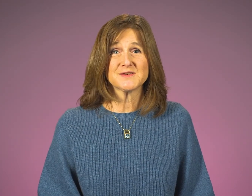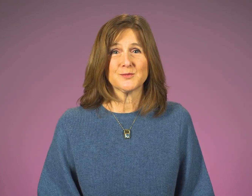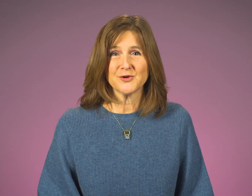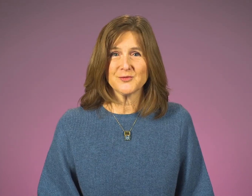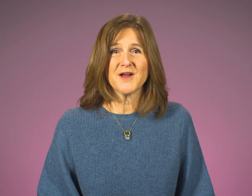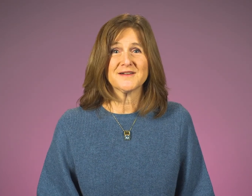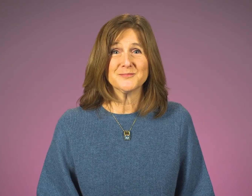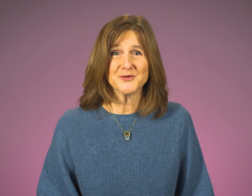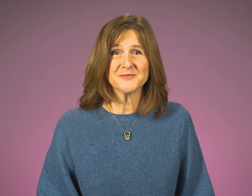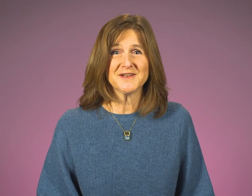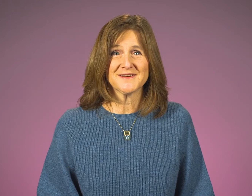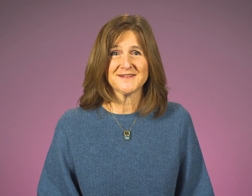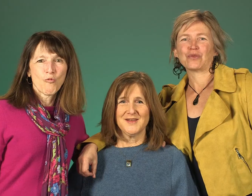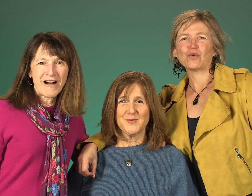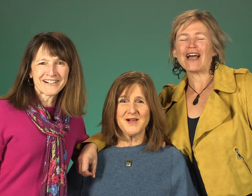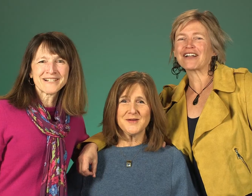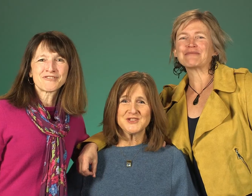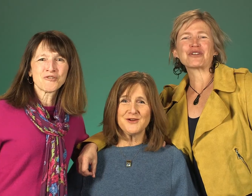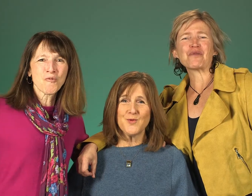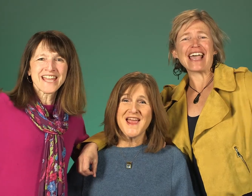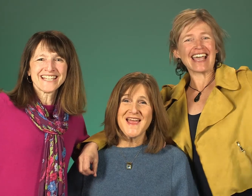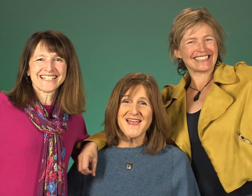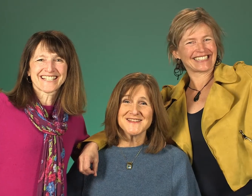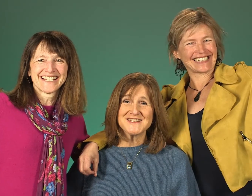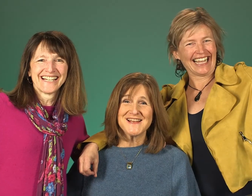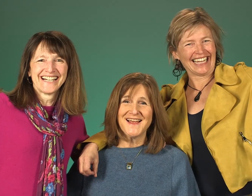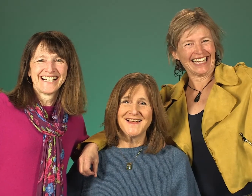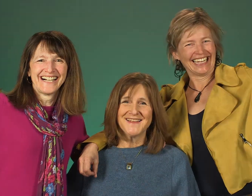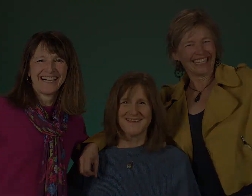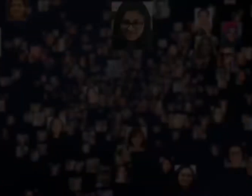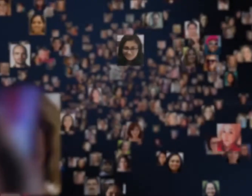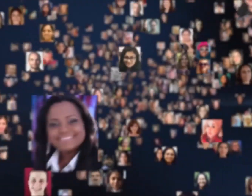the WIDS worldwide movement. Welcome to WIDS!